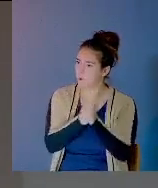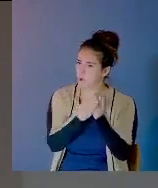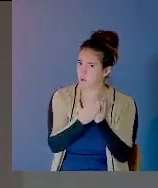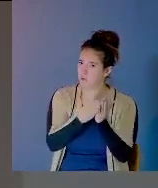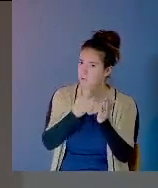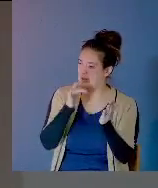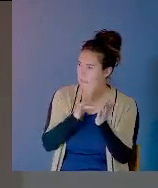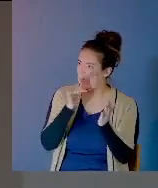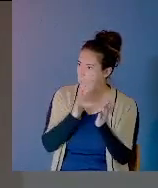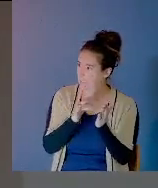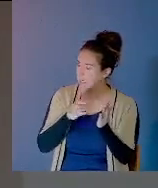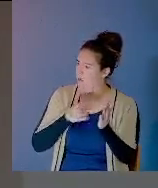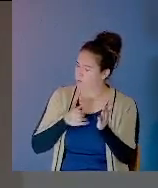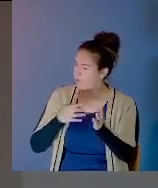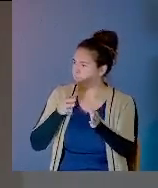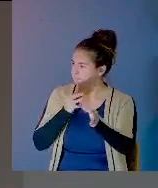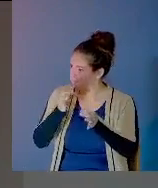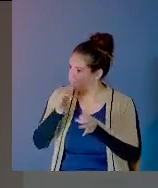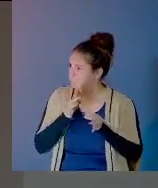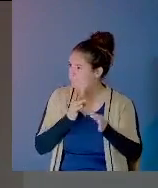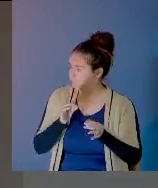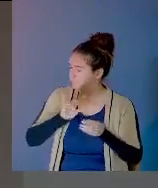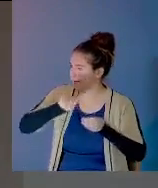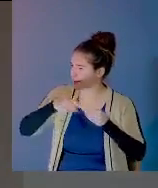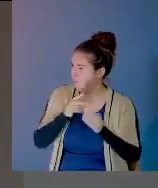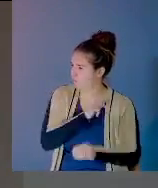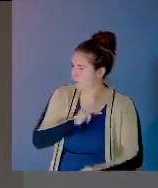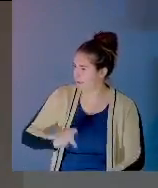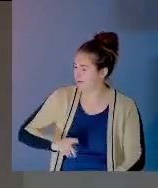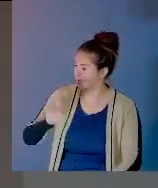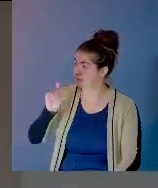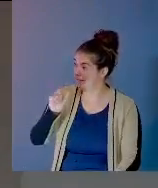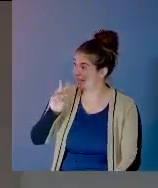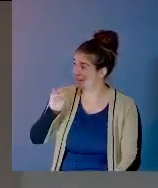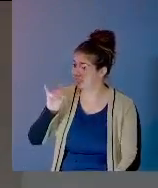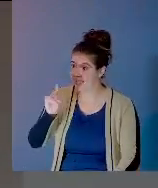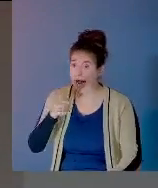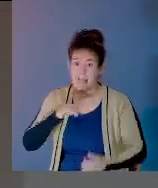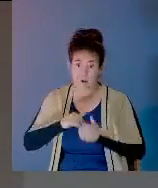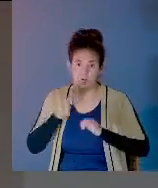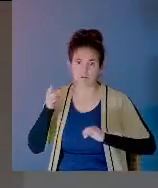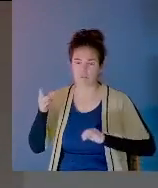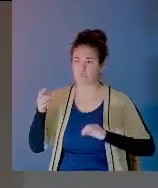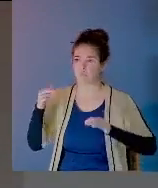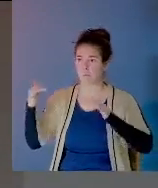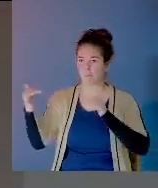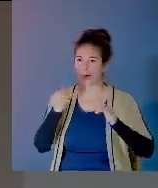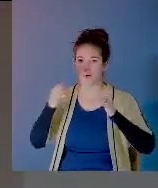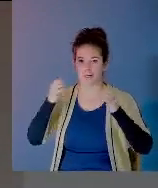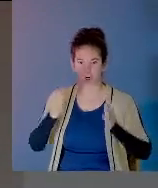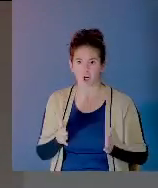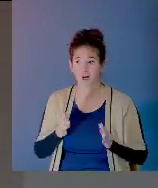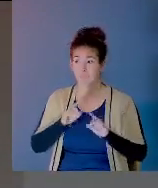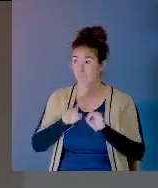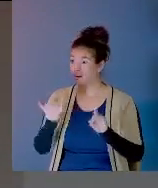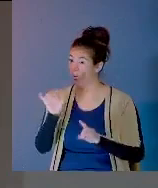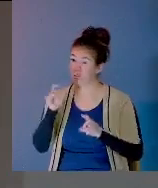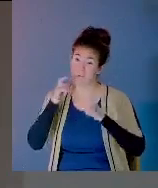how he was a great warrior, but he was also a great sinner. But that's God's grace.